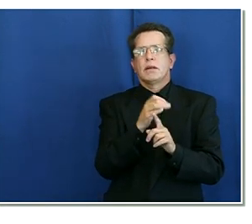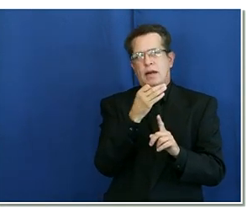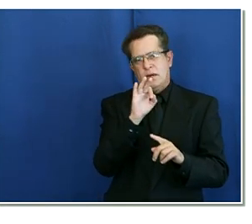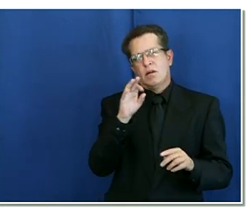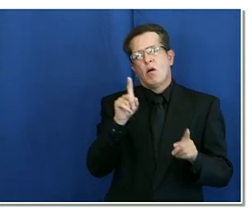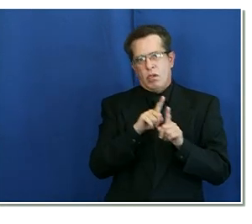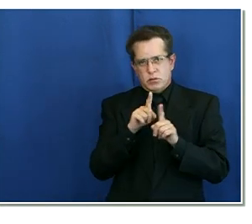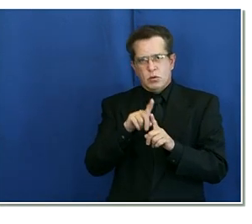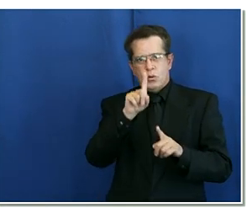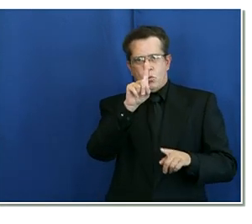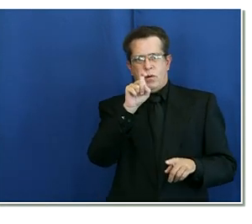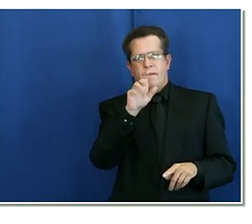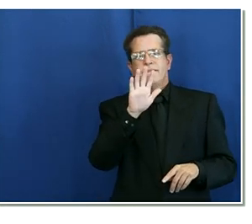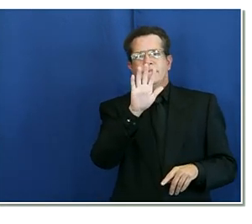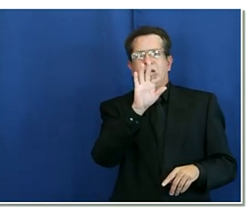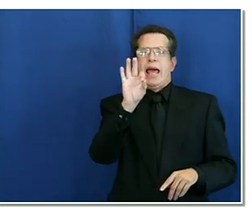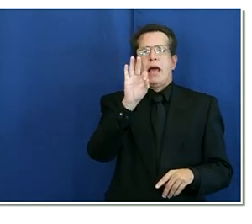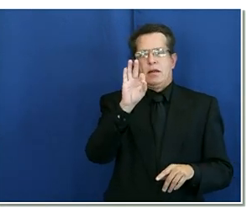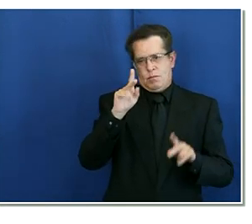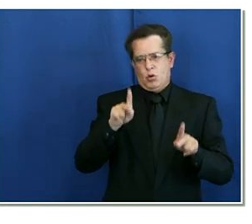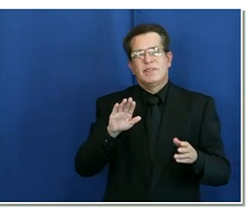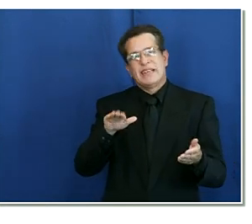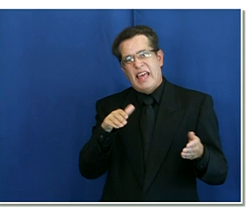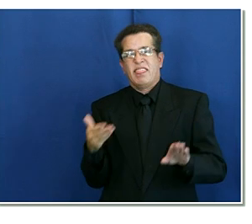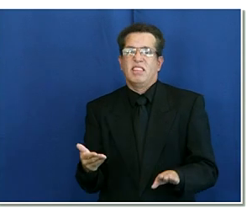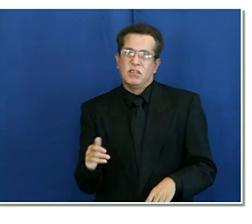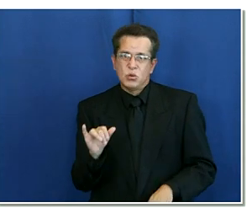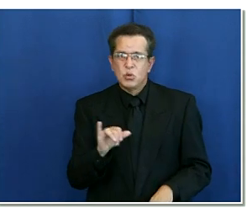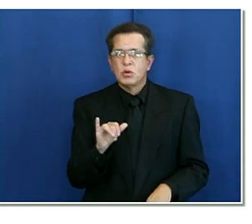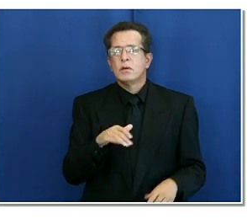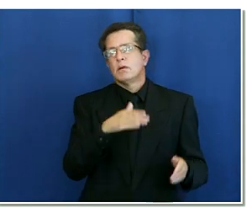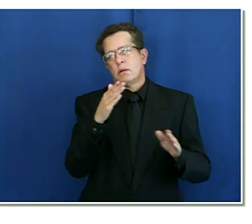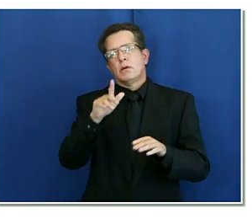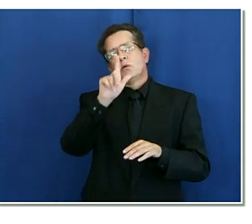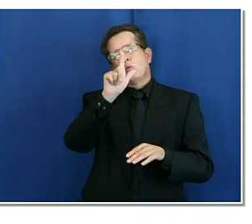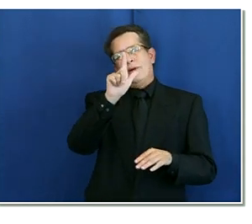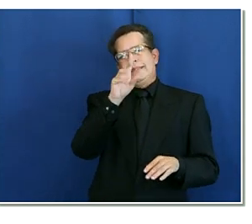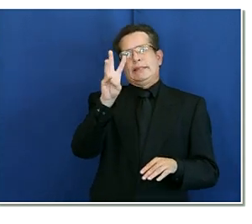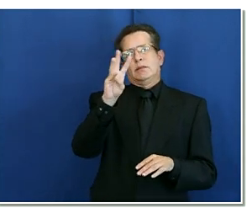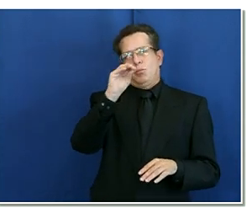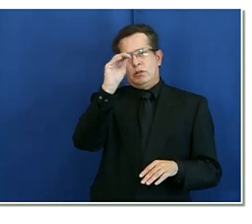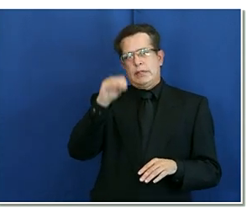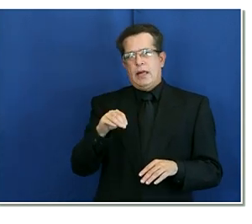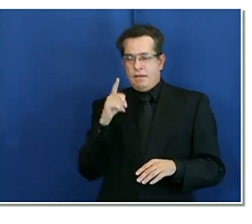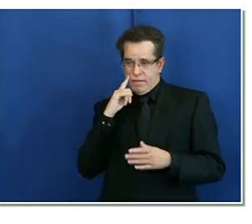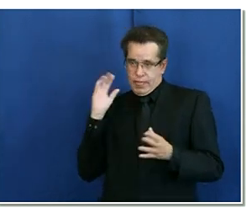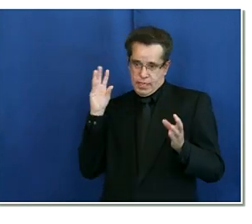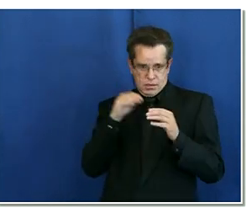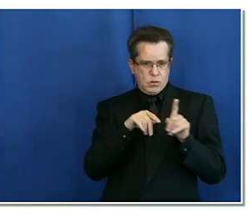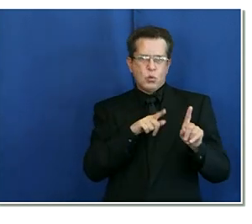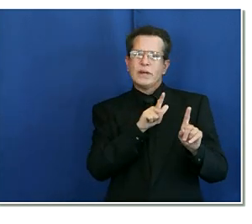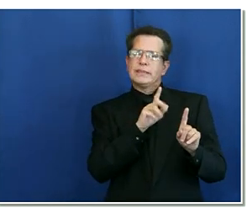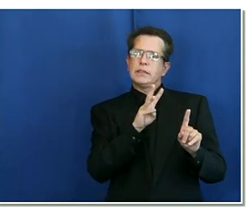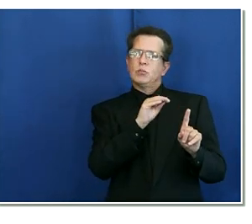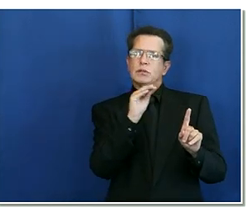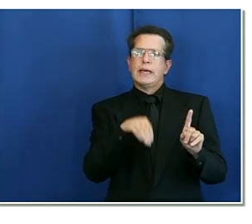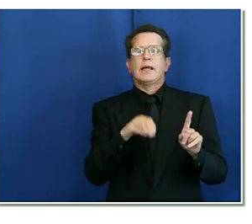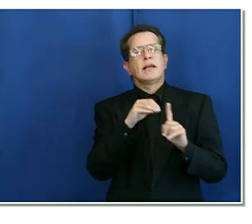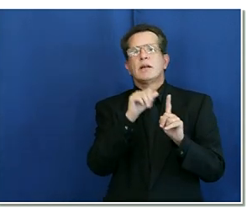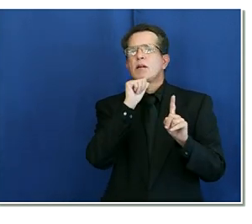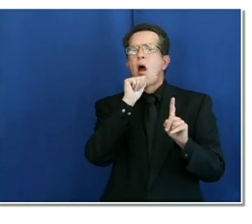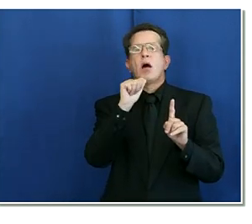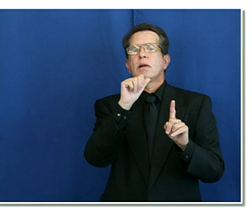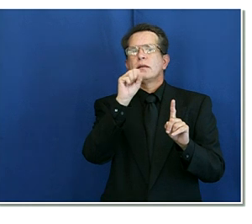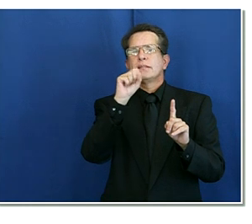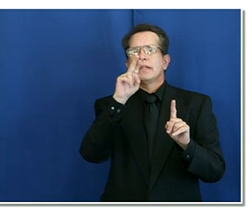includes 159 deaths. 32 or 26% of the 124 active outbreaks are in